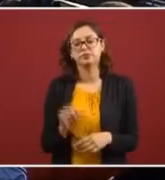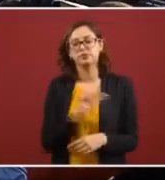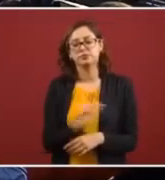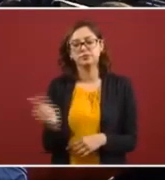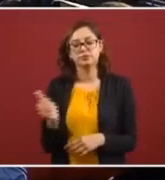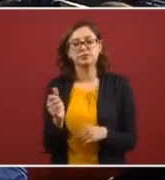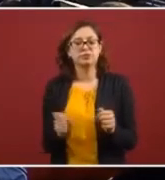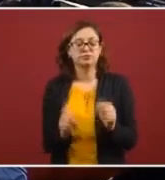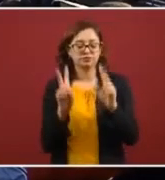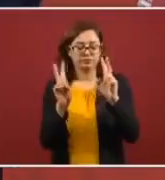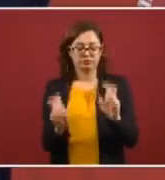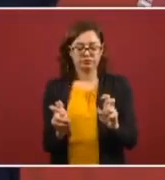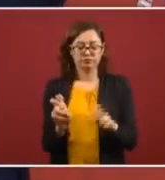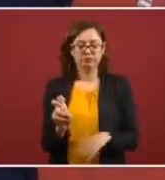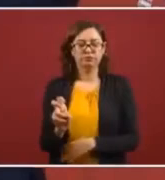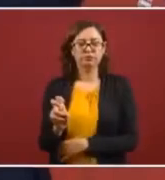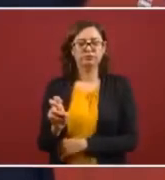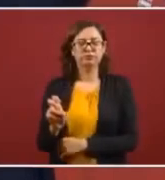Another matter,